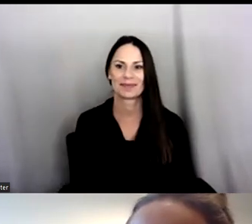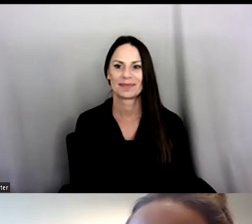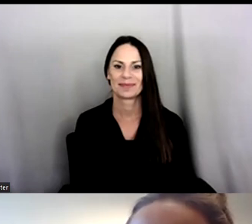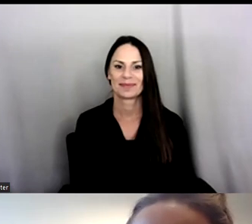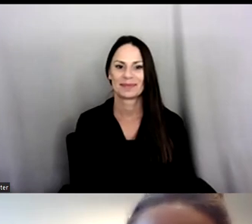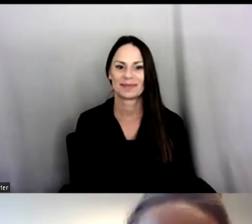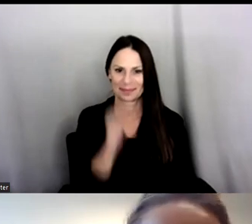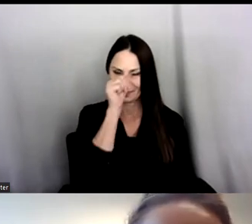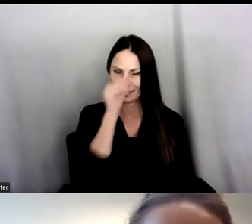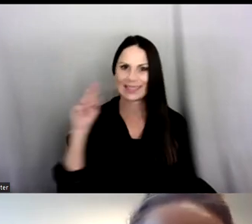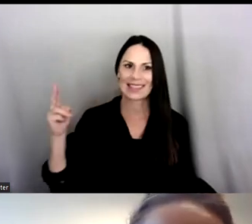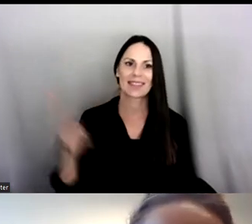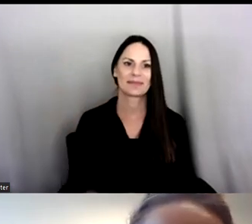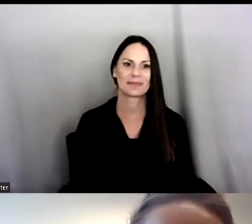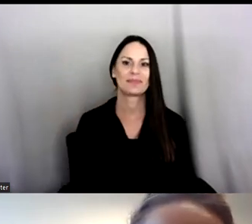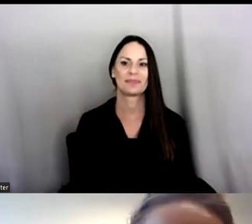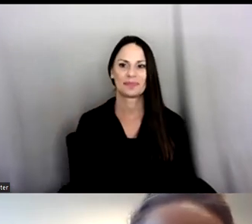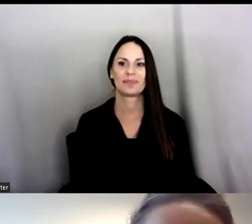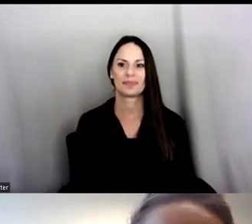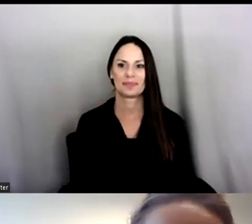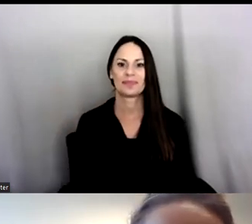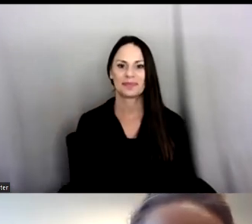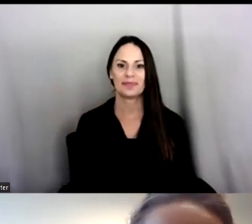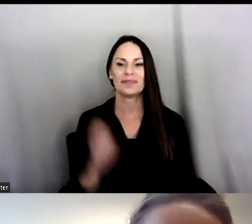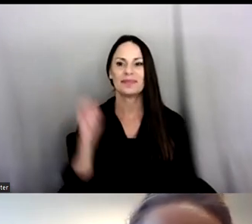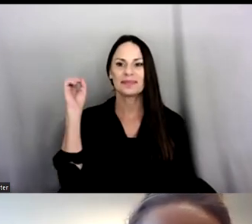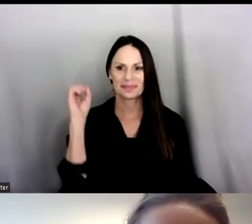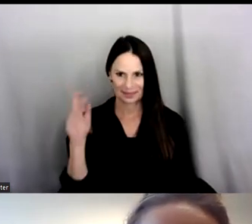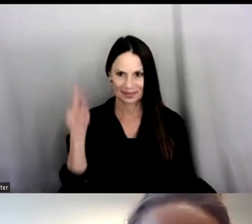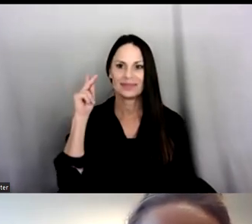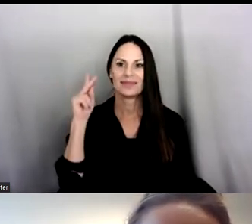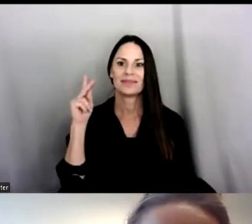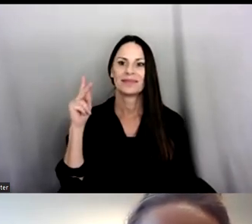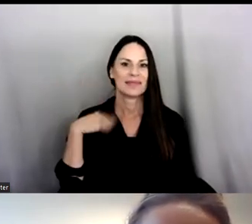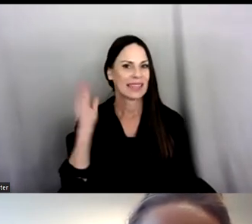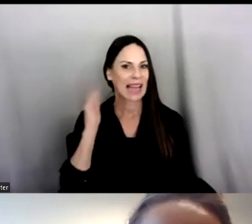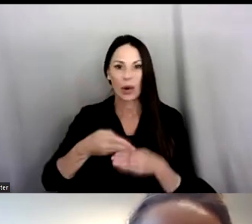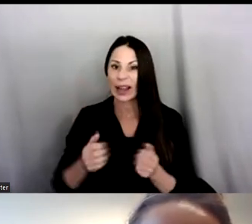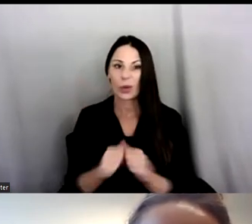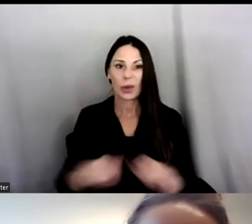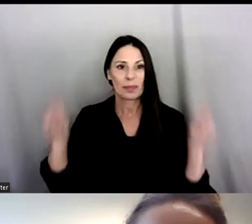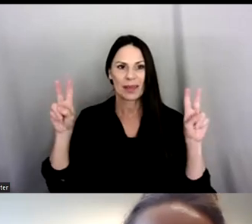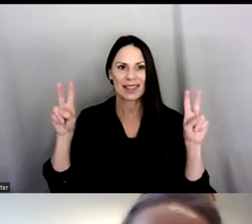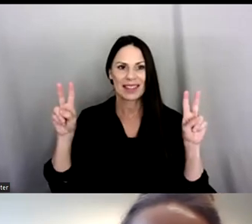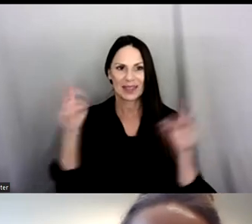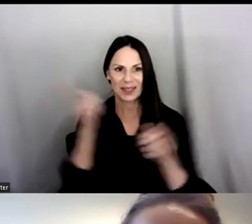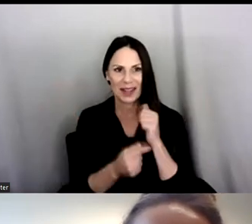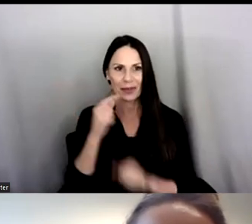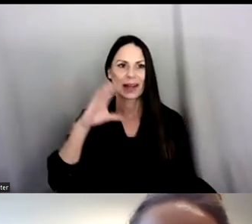I second. Okay. I'm gonna end with peace out then. Everybody go eat lunch.